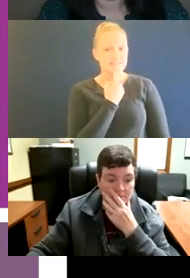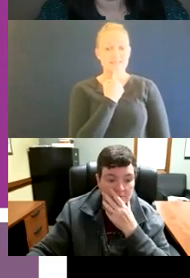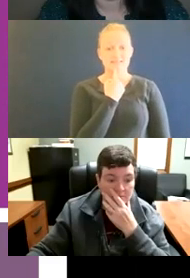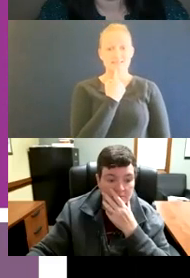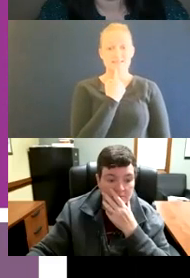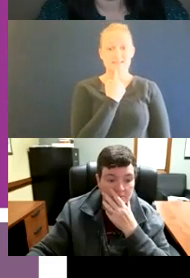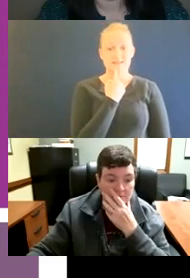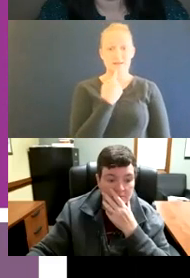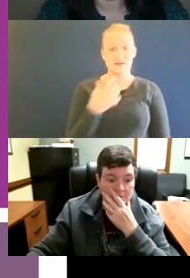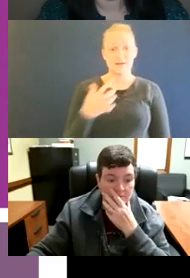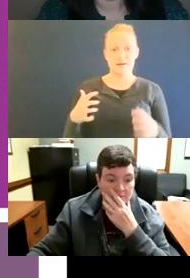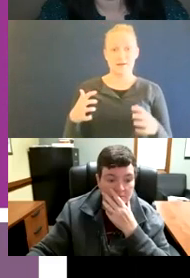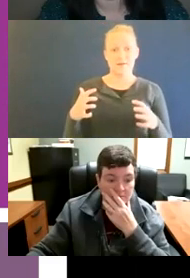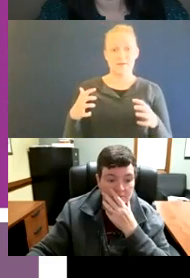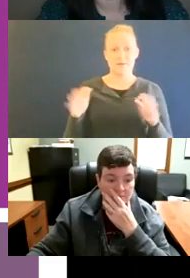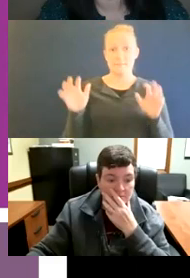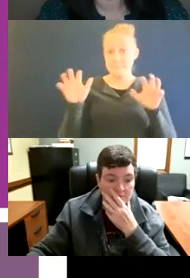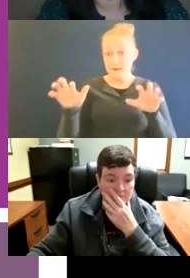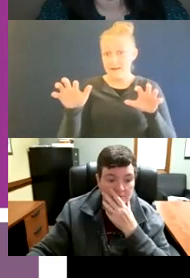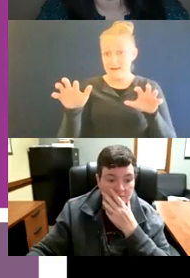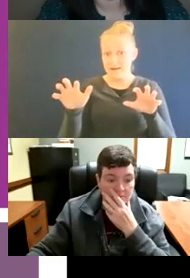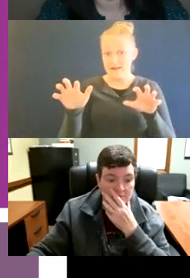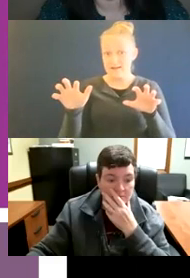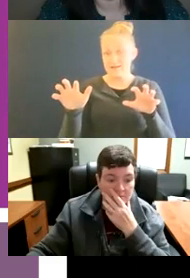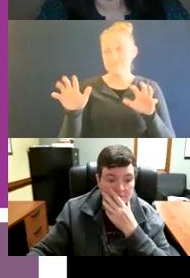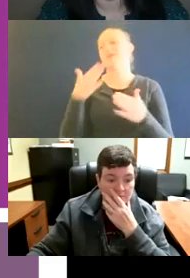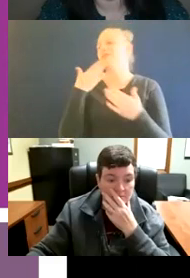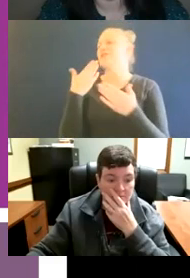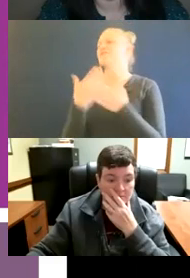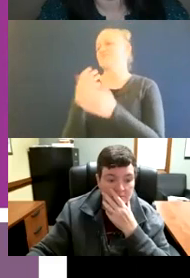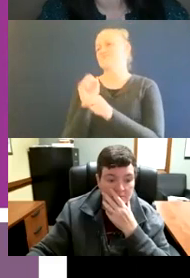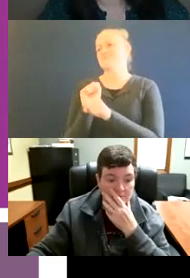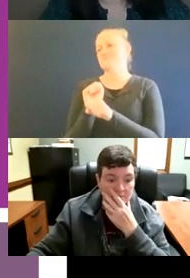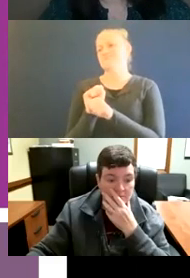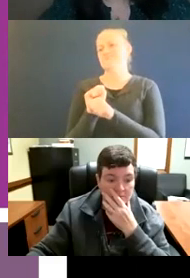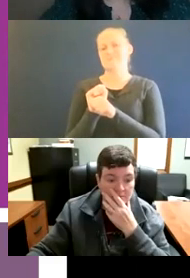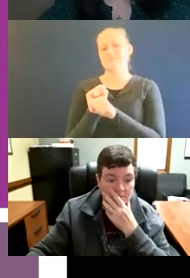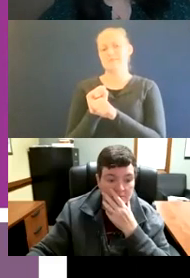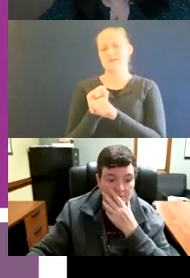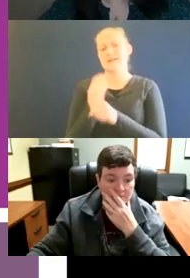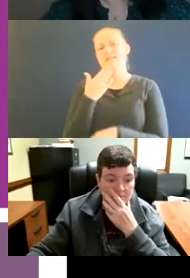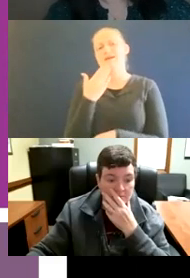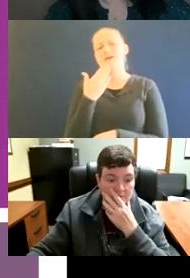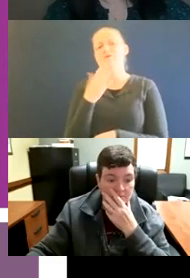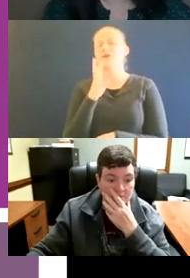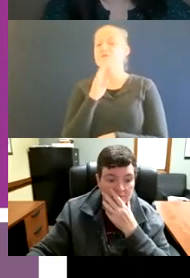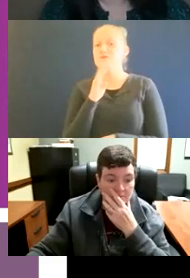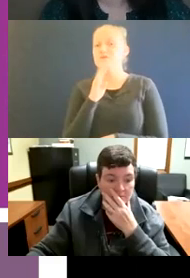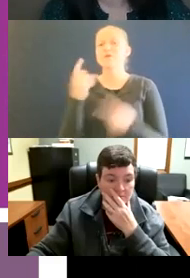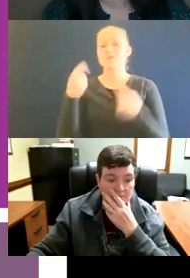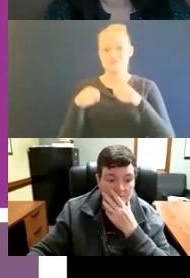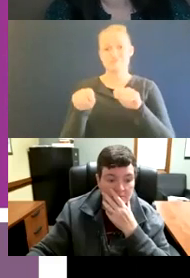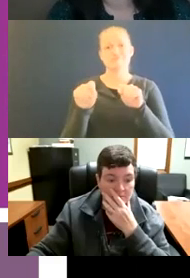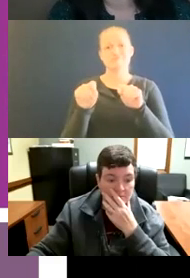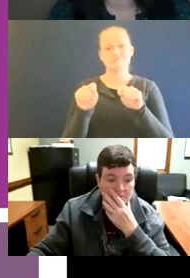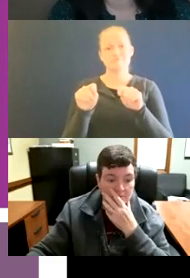Monster? That has your Monster. good job. I love hearing that sound. Yeah, that I think